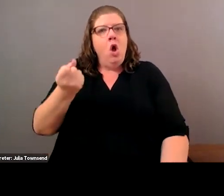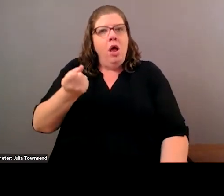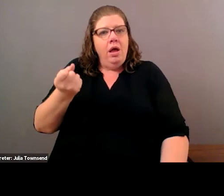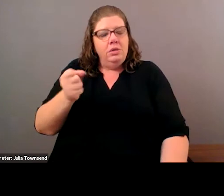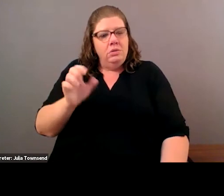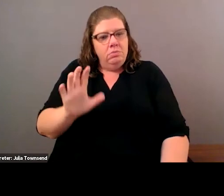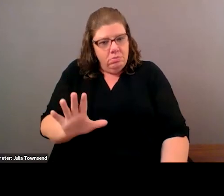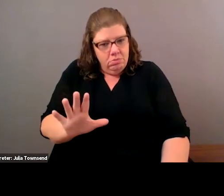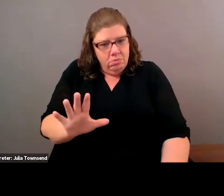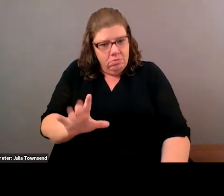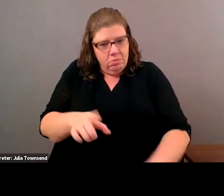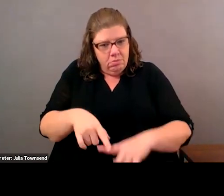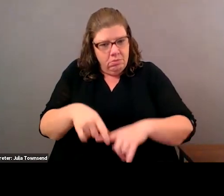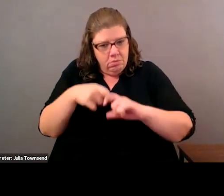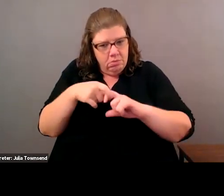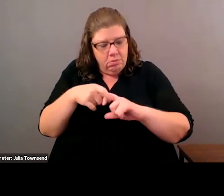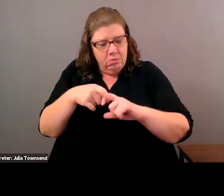say,